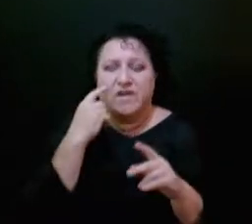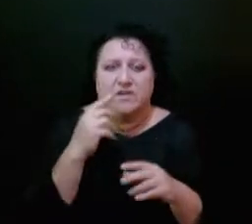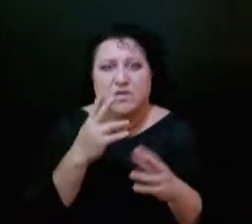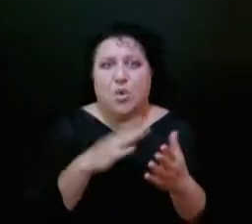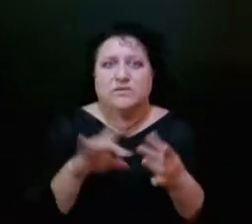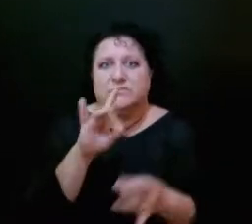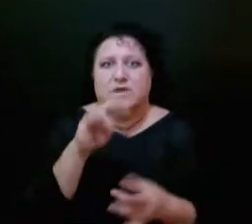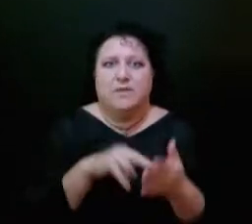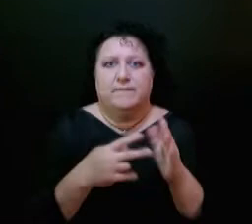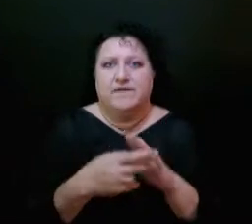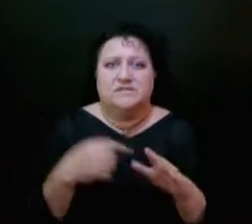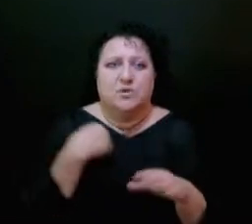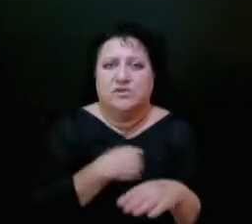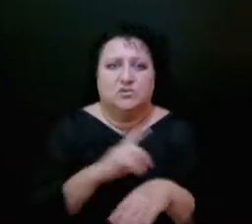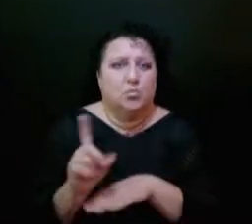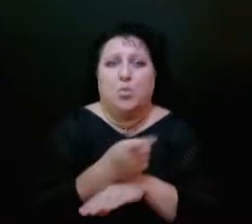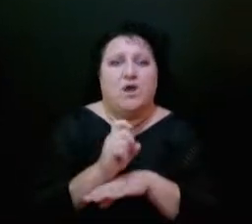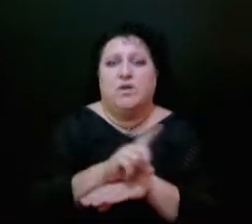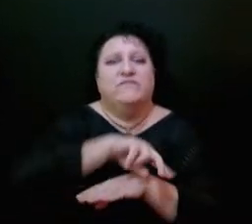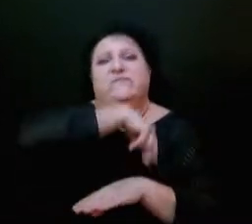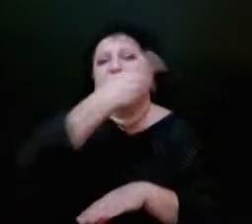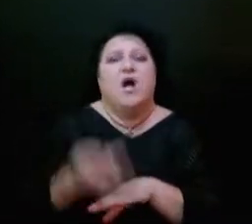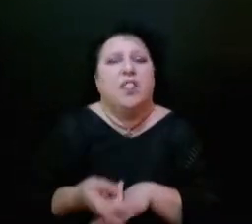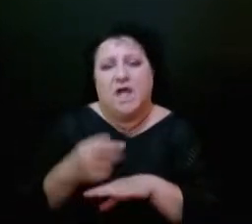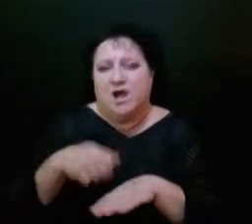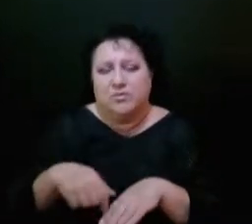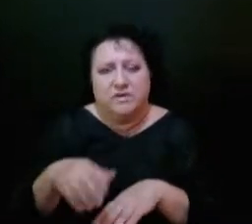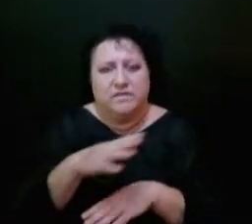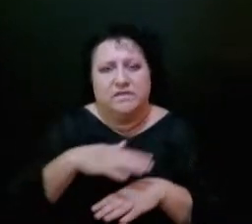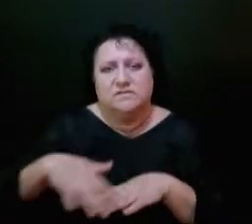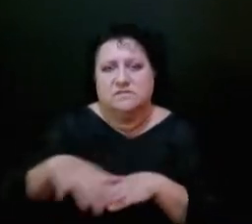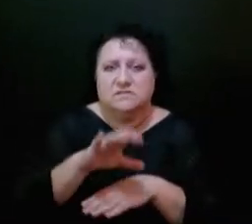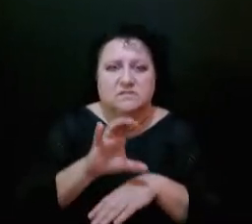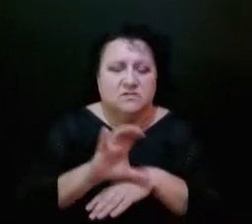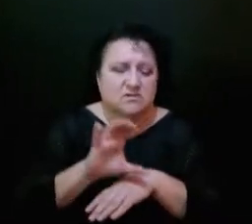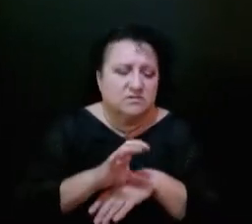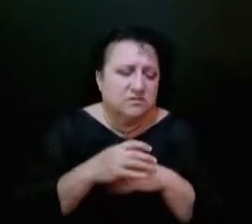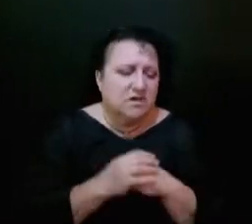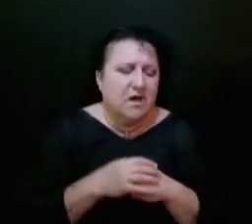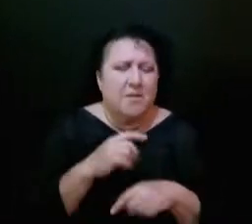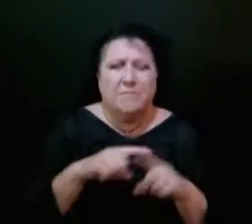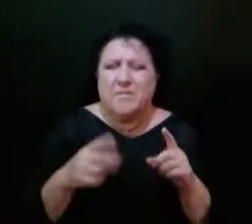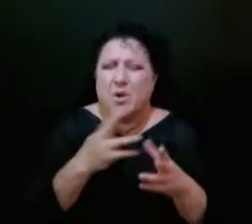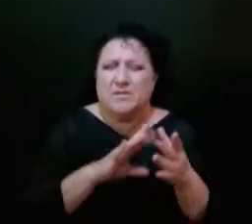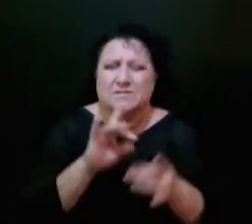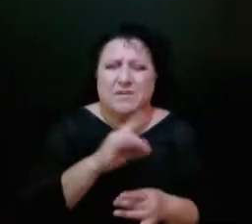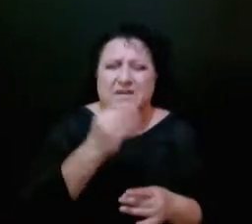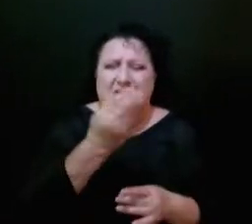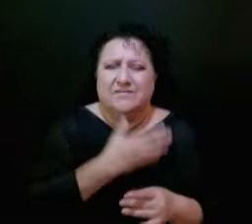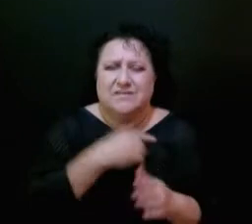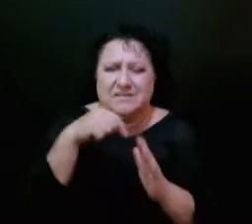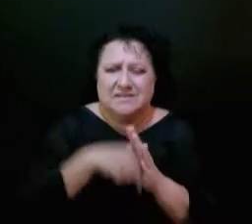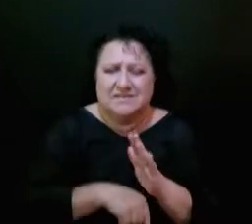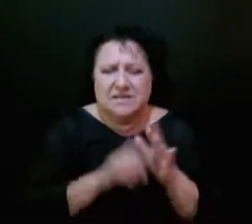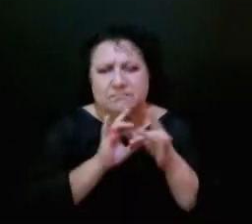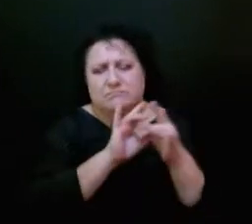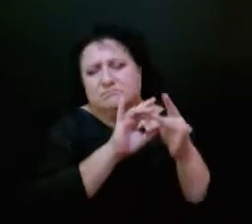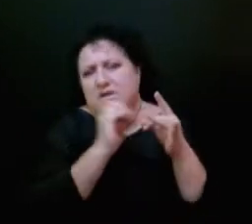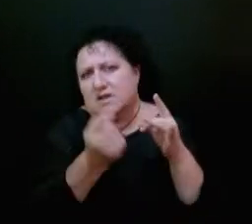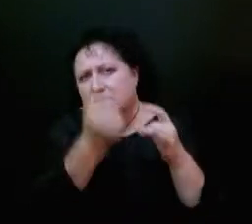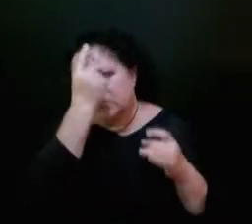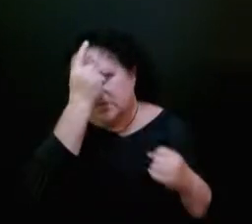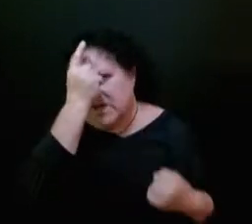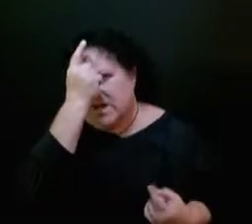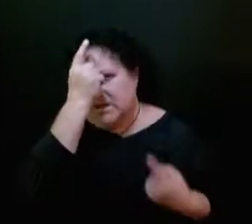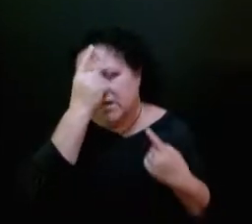Spirit also comes to help us gain understanding and deepen our relationship with God. It helps us to understand Him. And because of